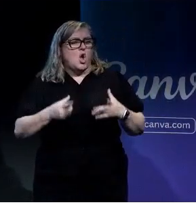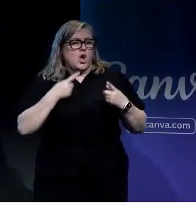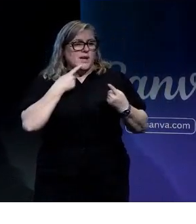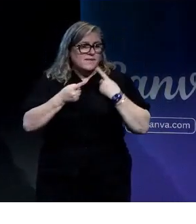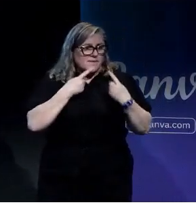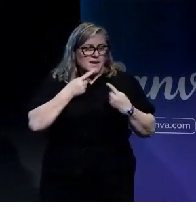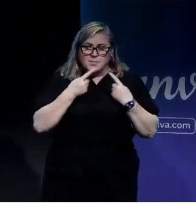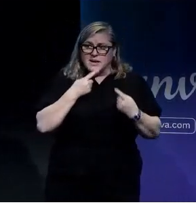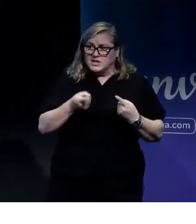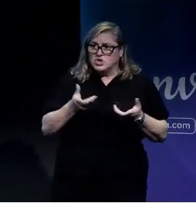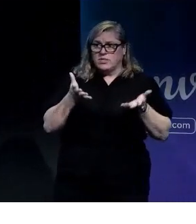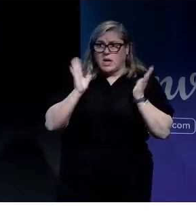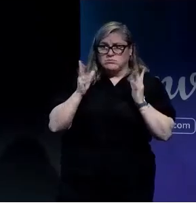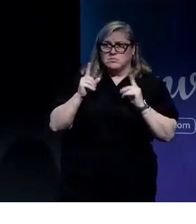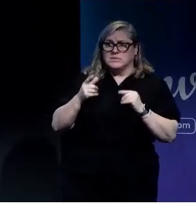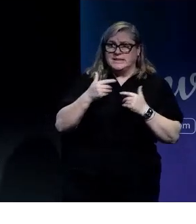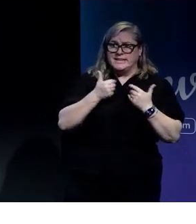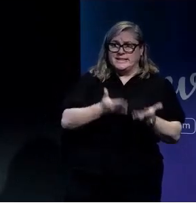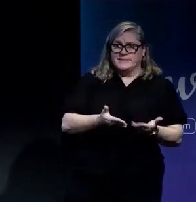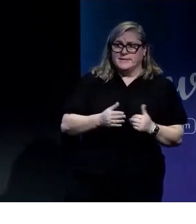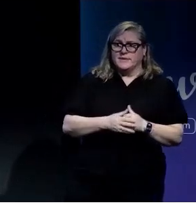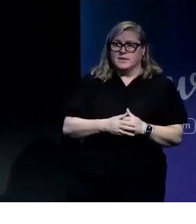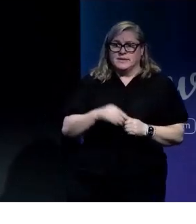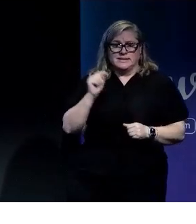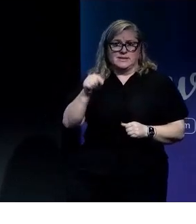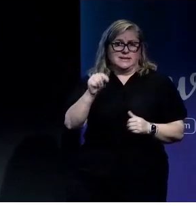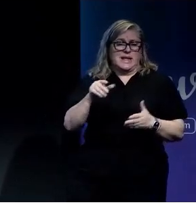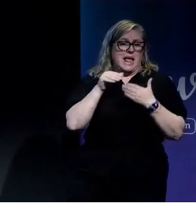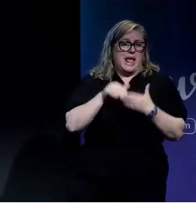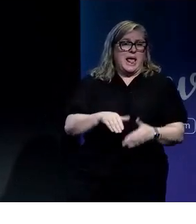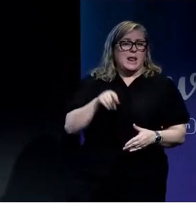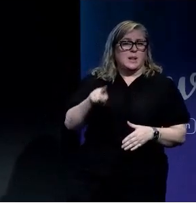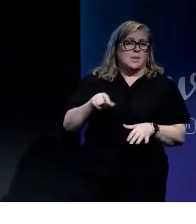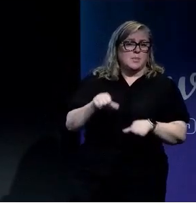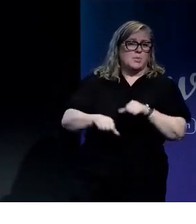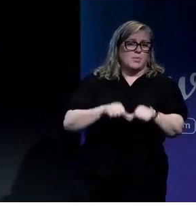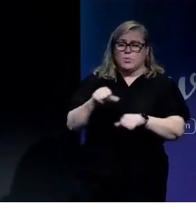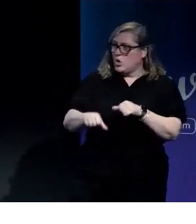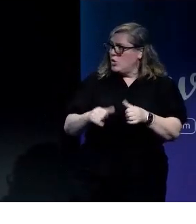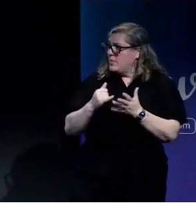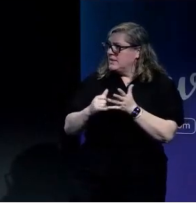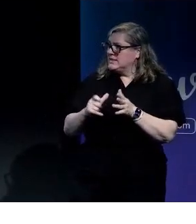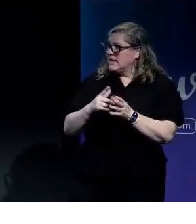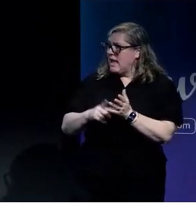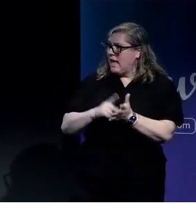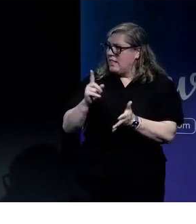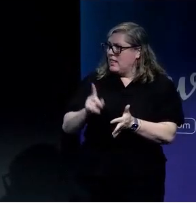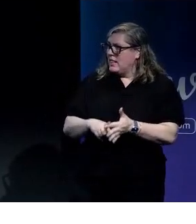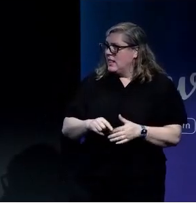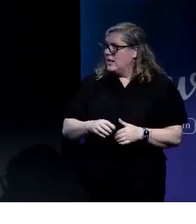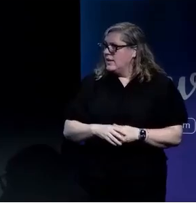you, because that will help your program scale and keep it scalable.